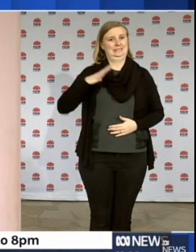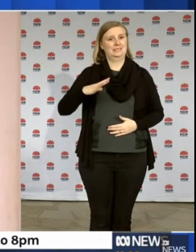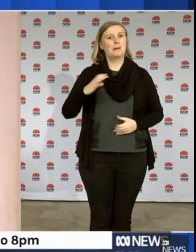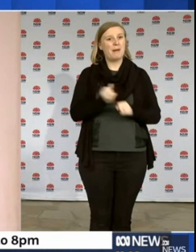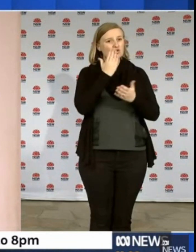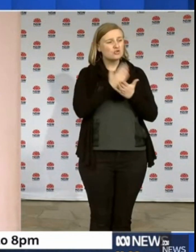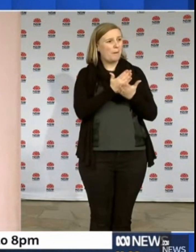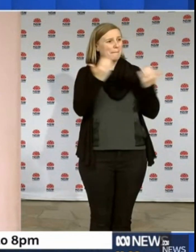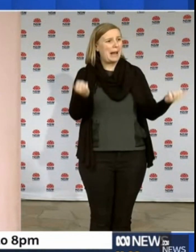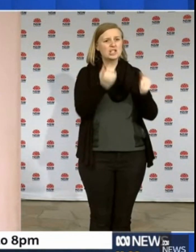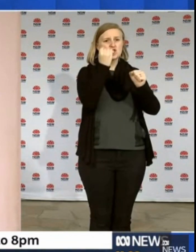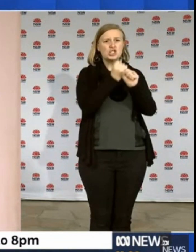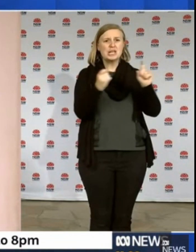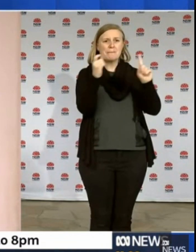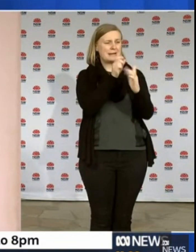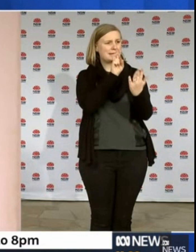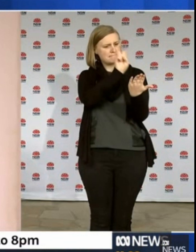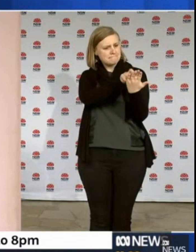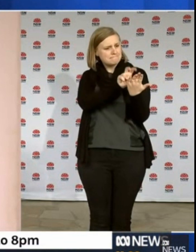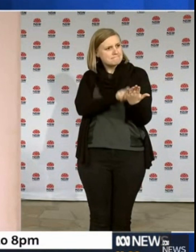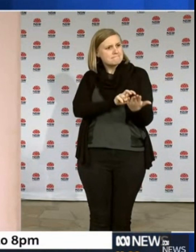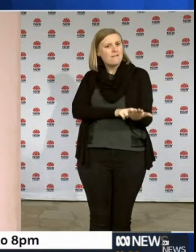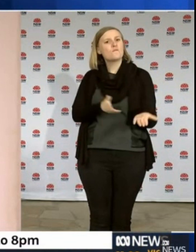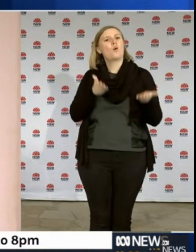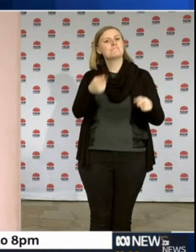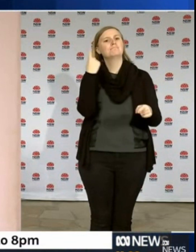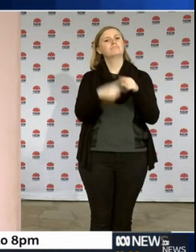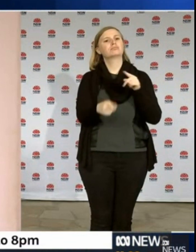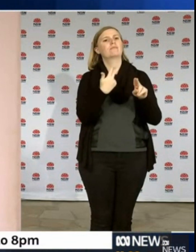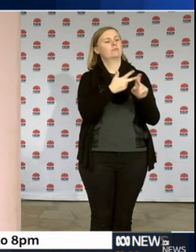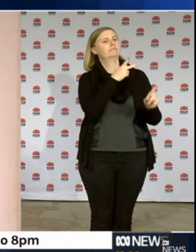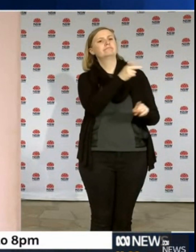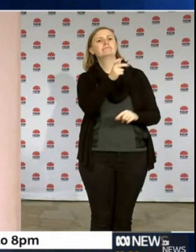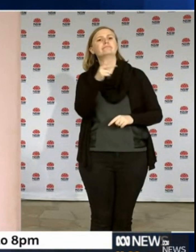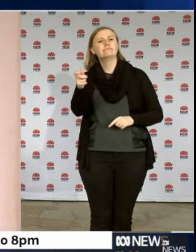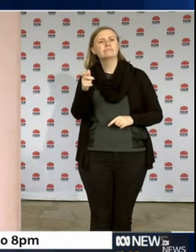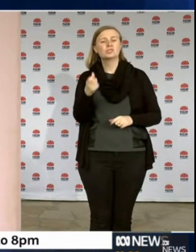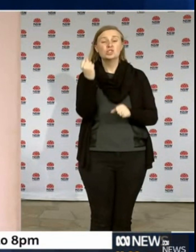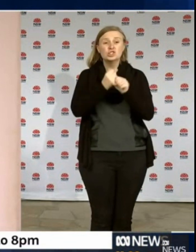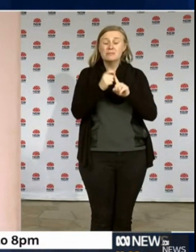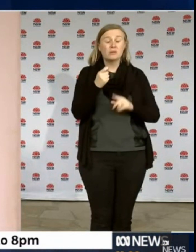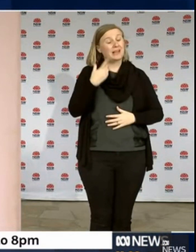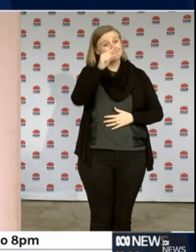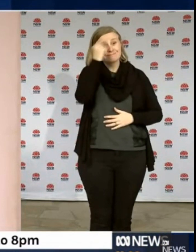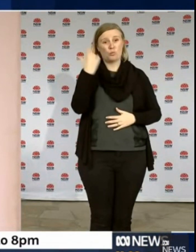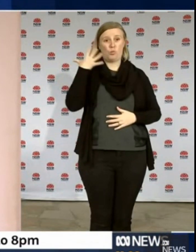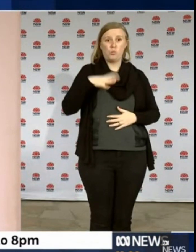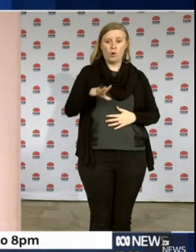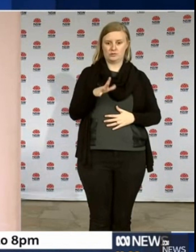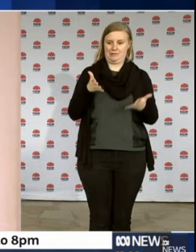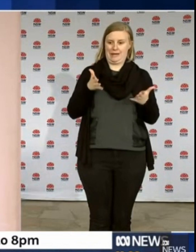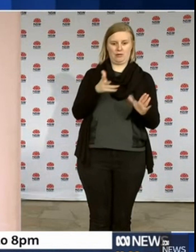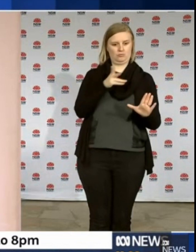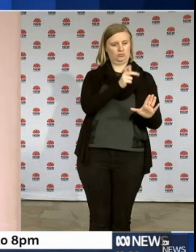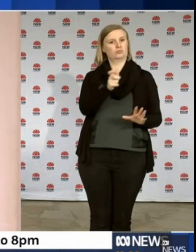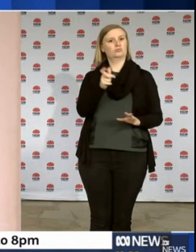signed up. I've been calling on this for weeks and weeks, if not months. Our GPs want to do more. They want more doses, and they